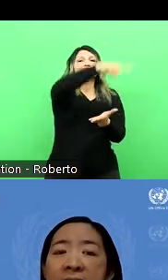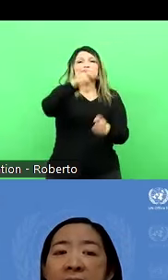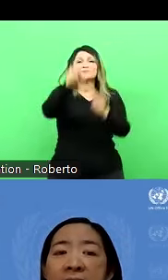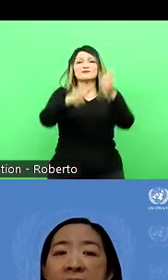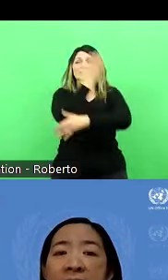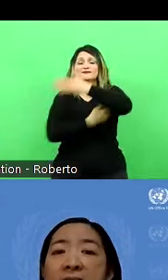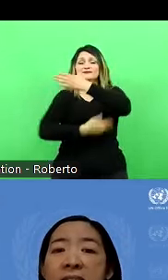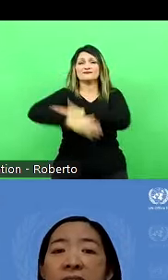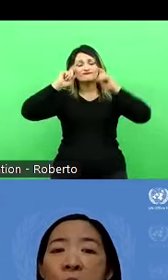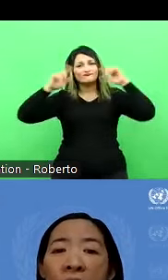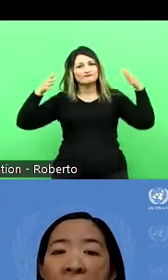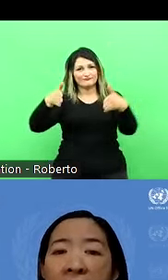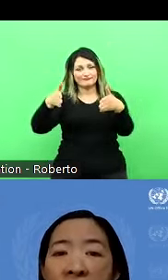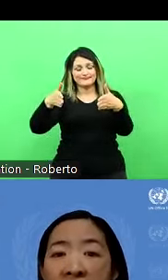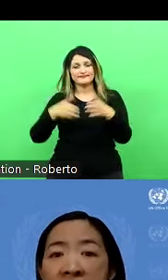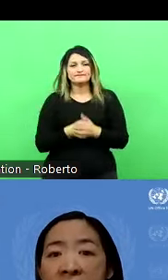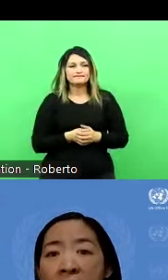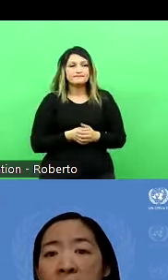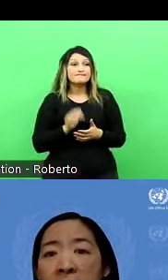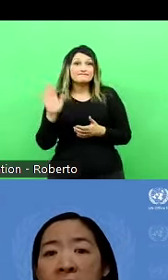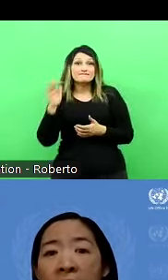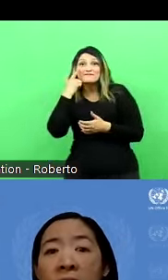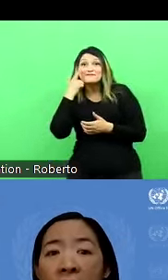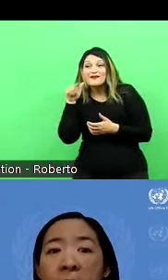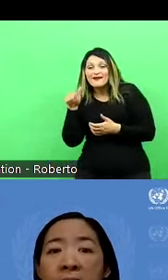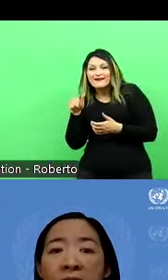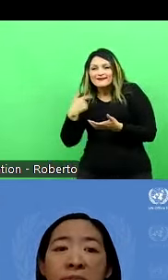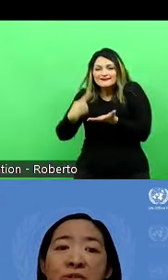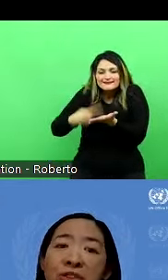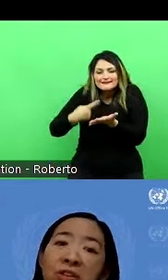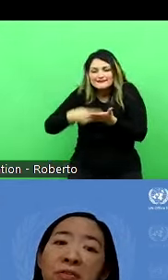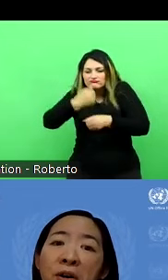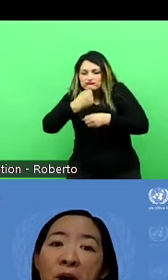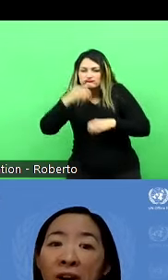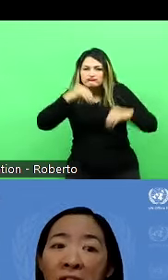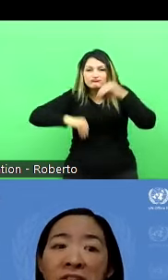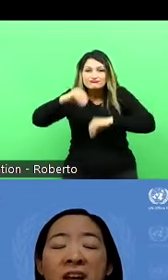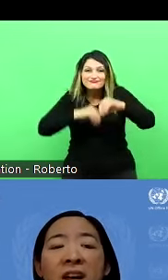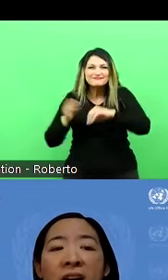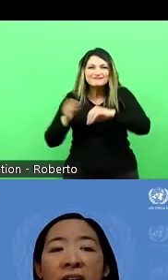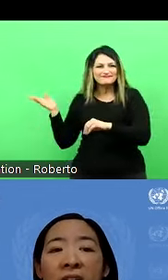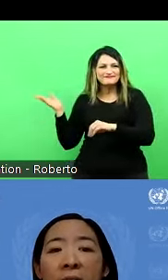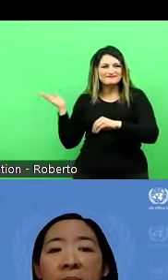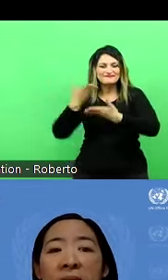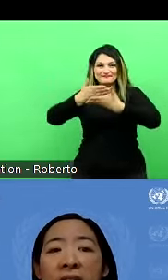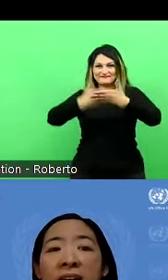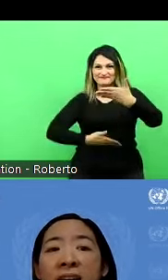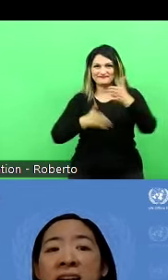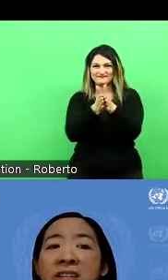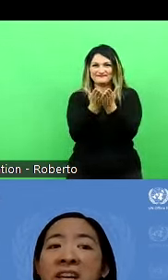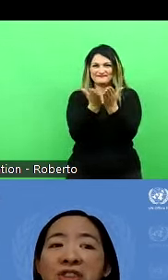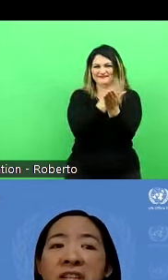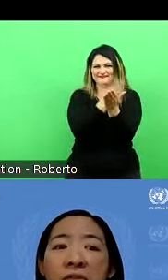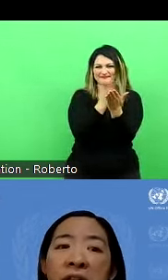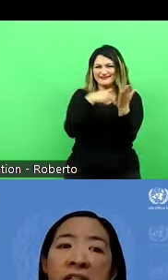disabilities. And this scorecards were actually developed a lot by the contribution of Carlos. And